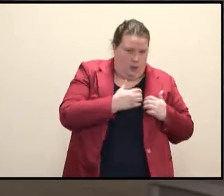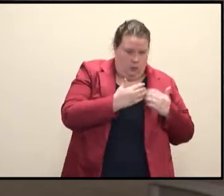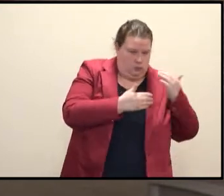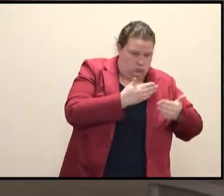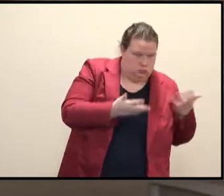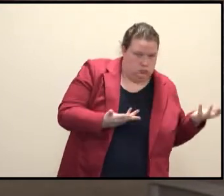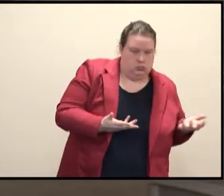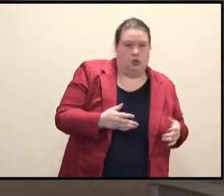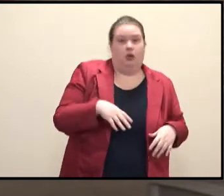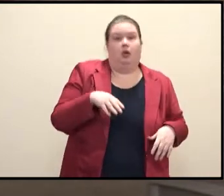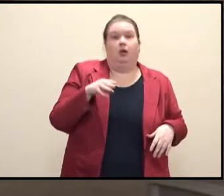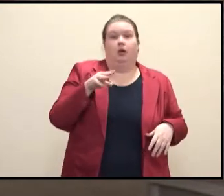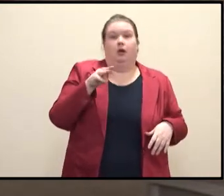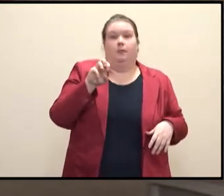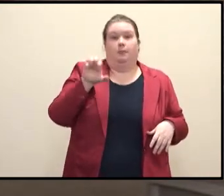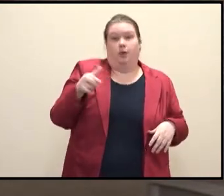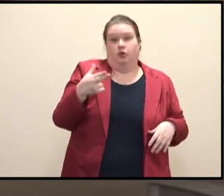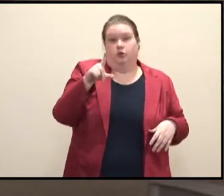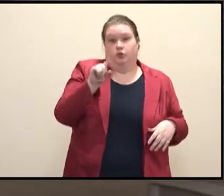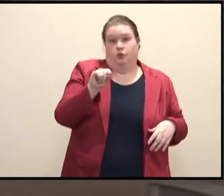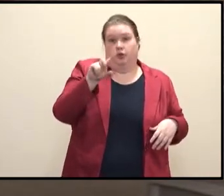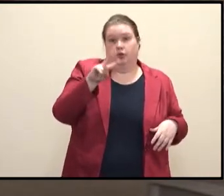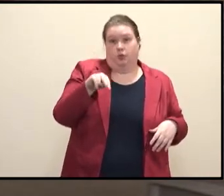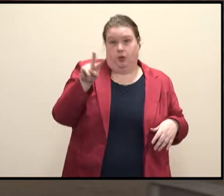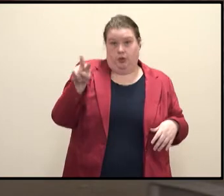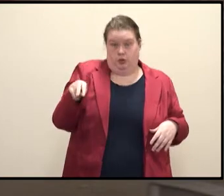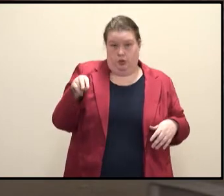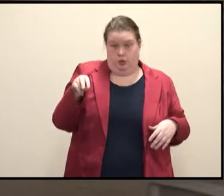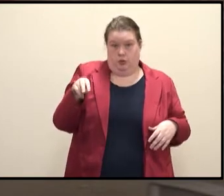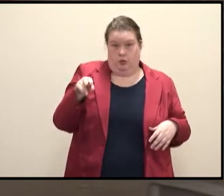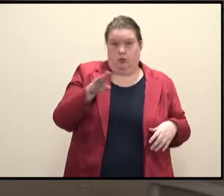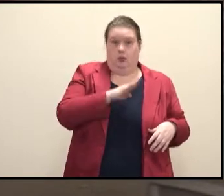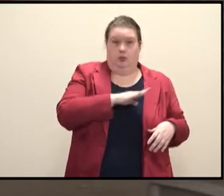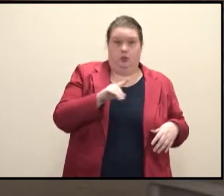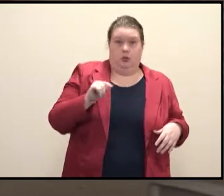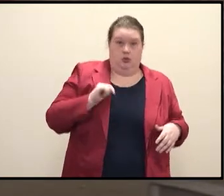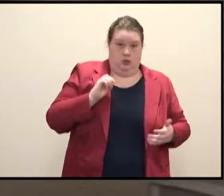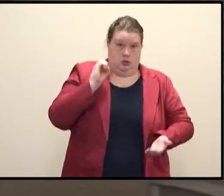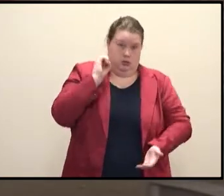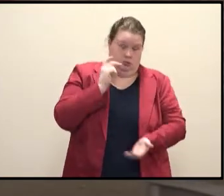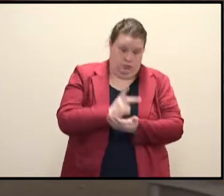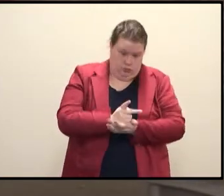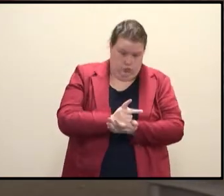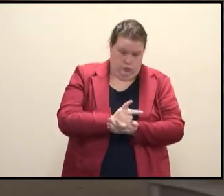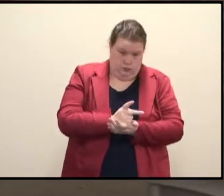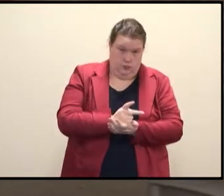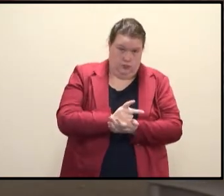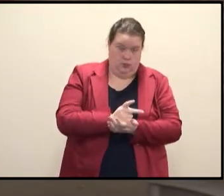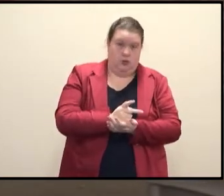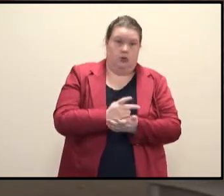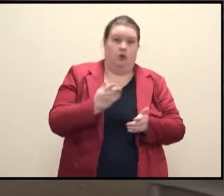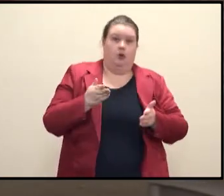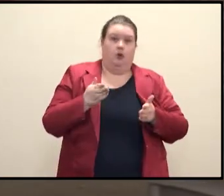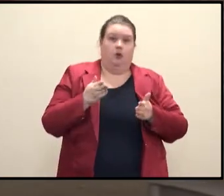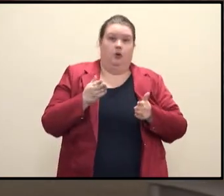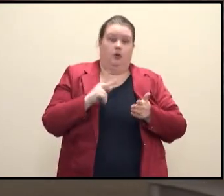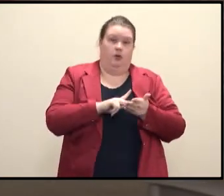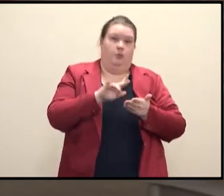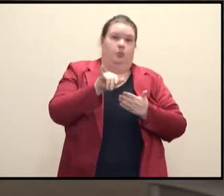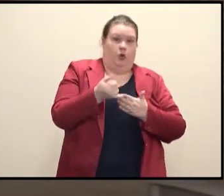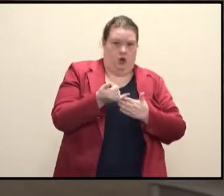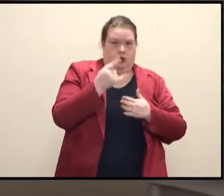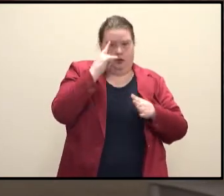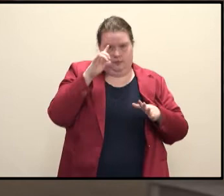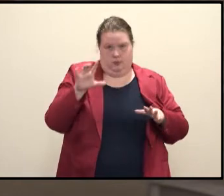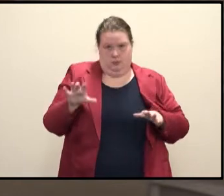Board of Trustees approved the competitive sealed proposal delivery method for the Tennyson Middle School project. Our previous two projects were